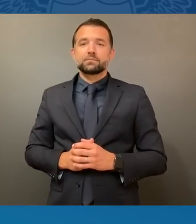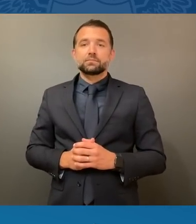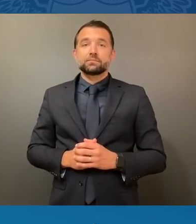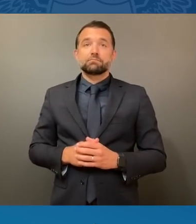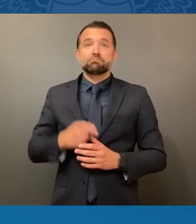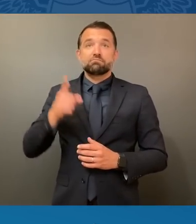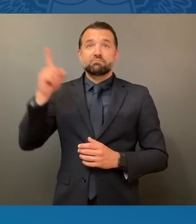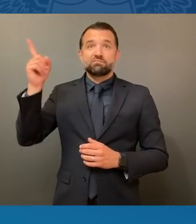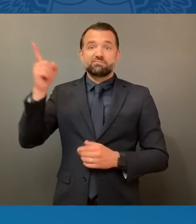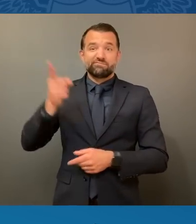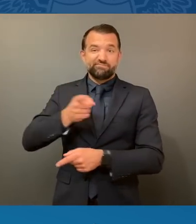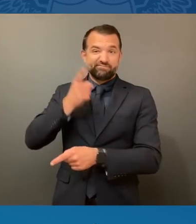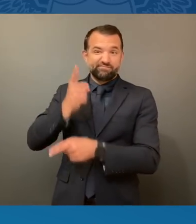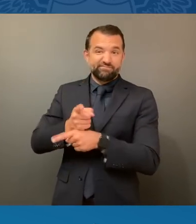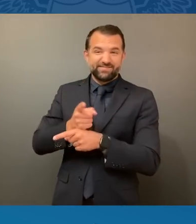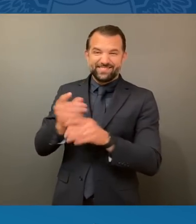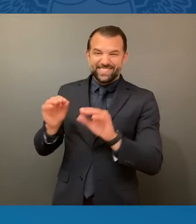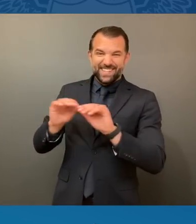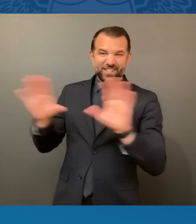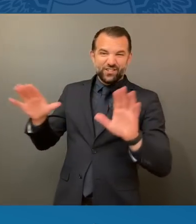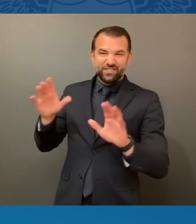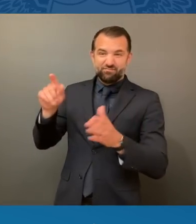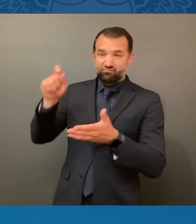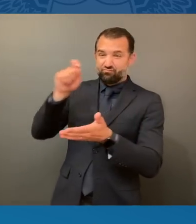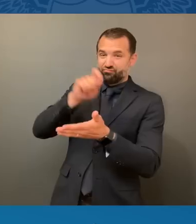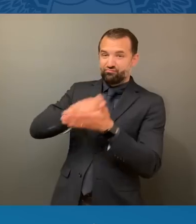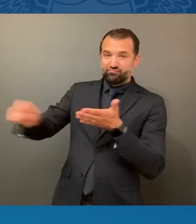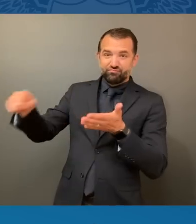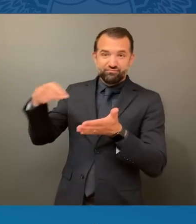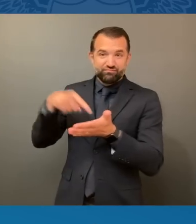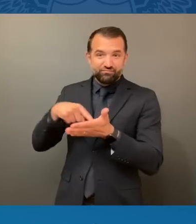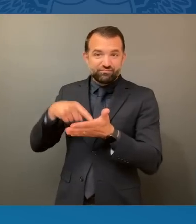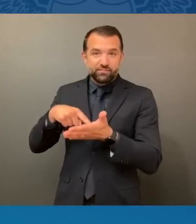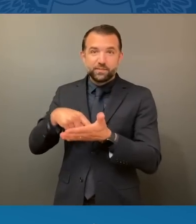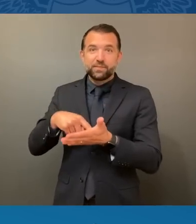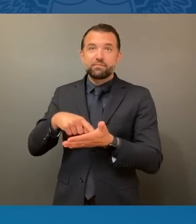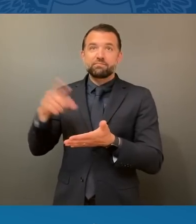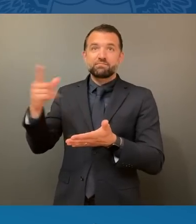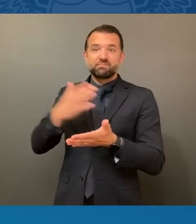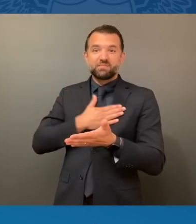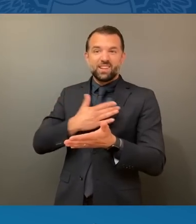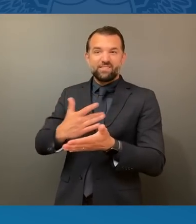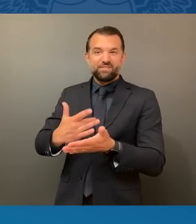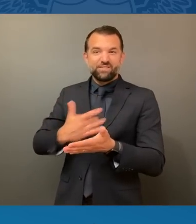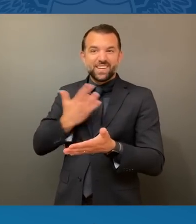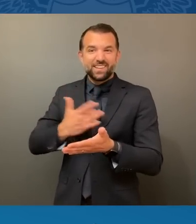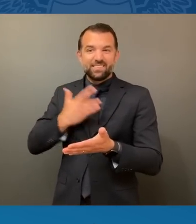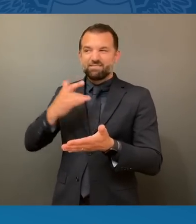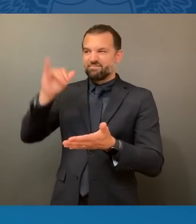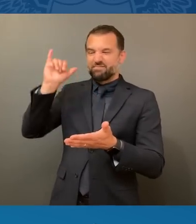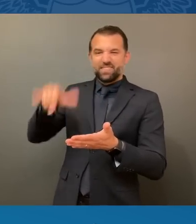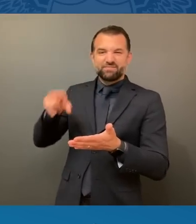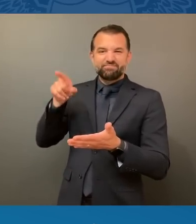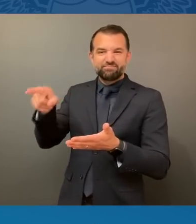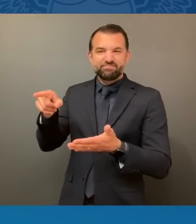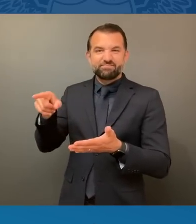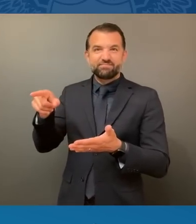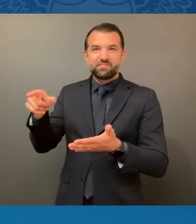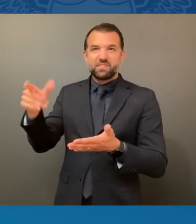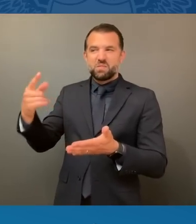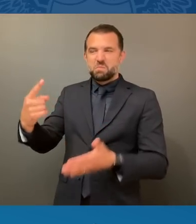has articulated, as I take away from her writing and the way I feel about it, is the disappointment is